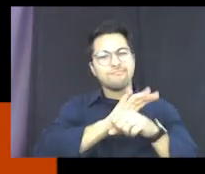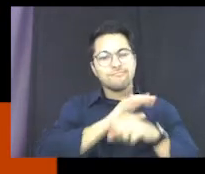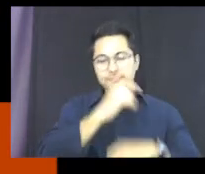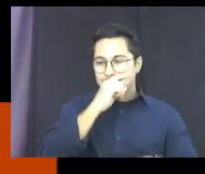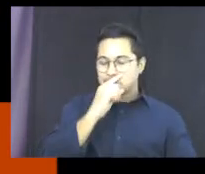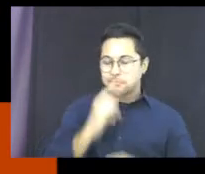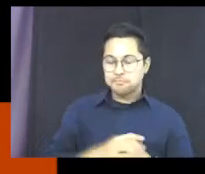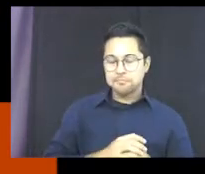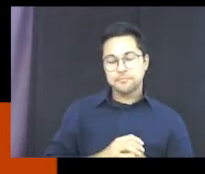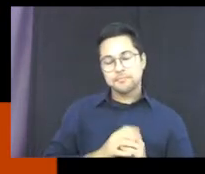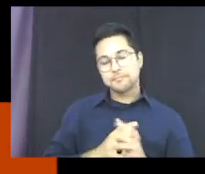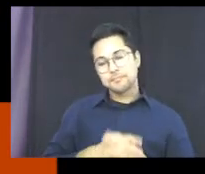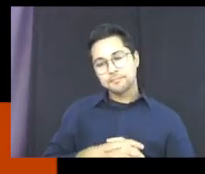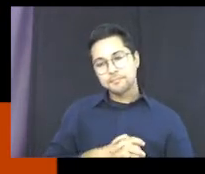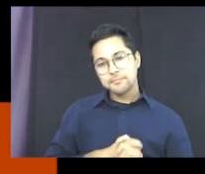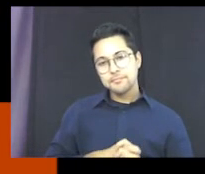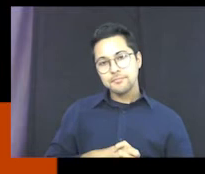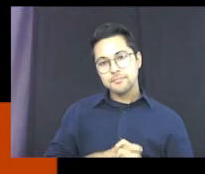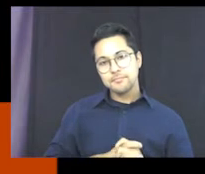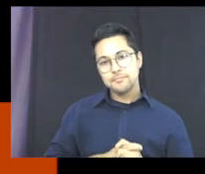best of my ability.